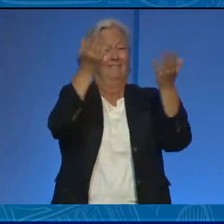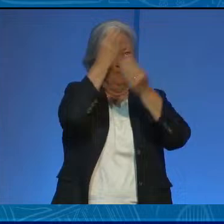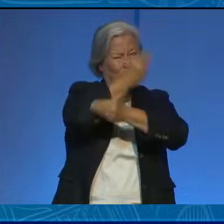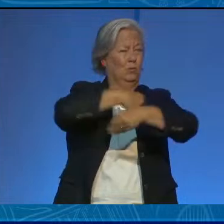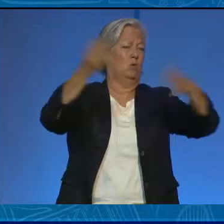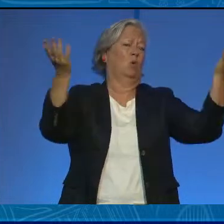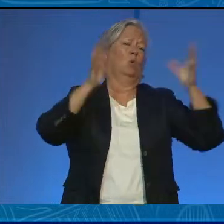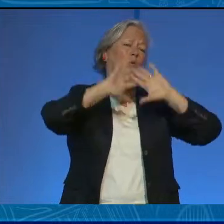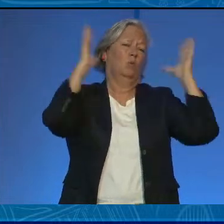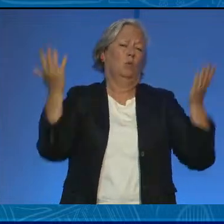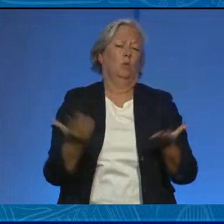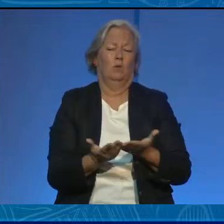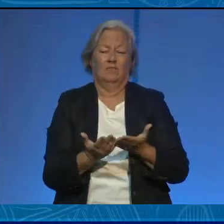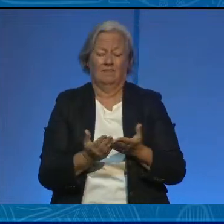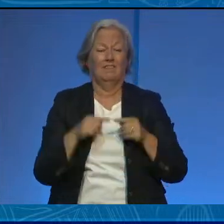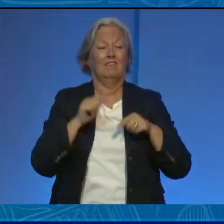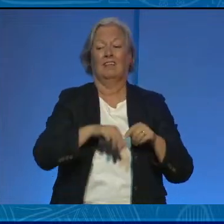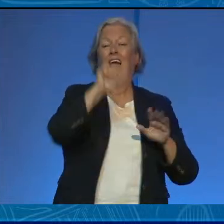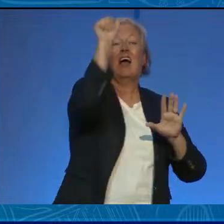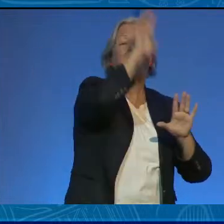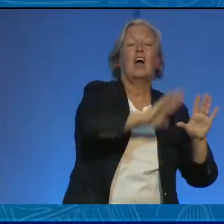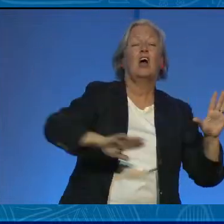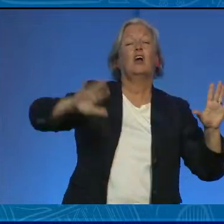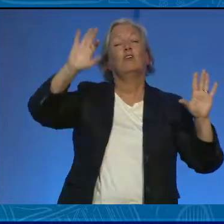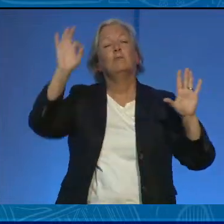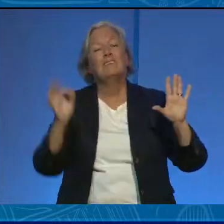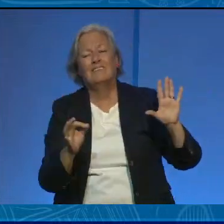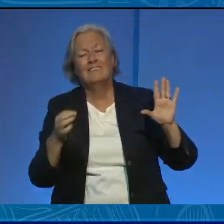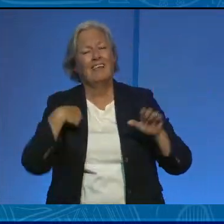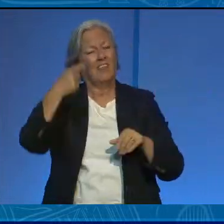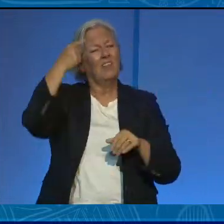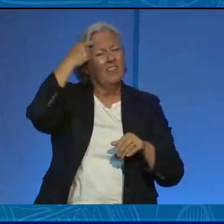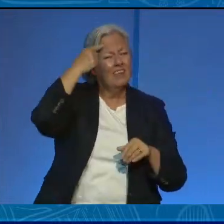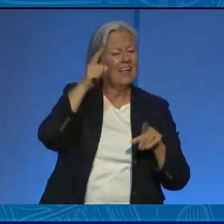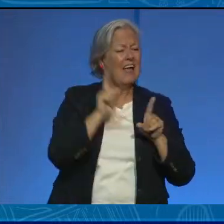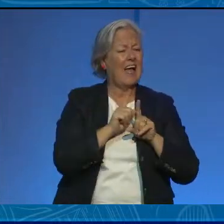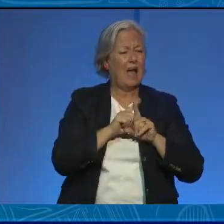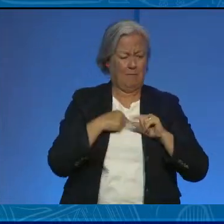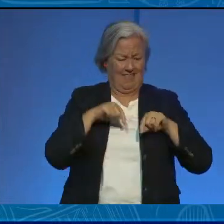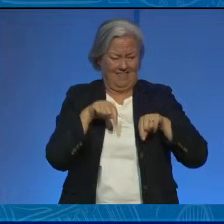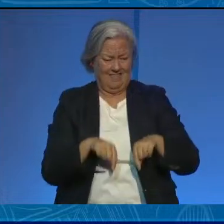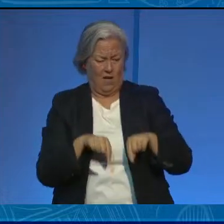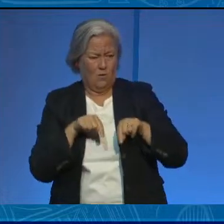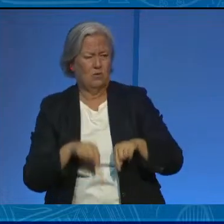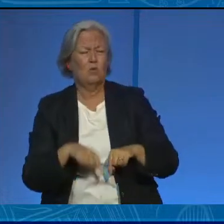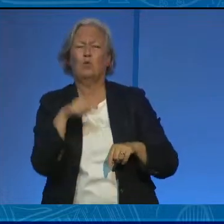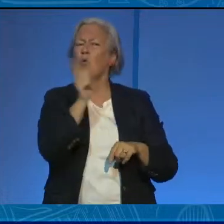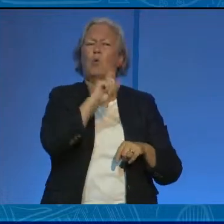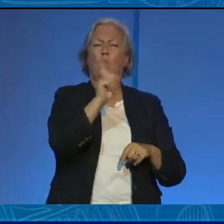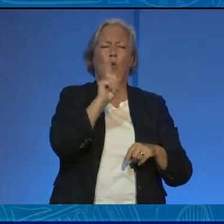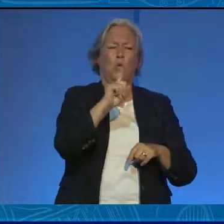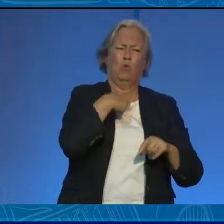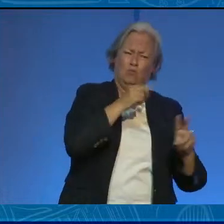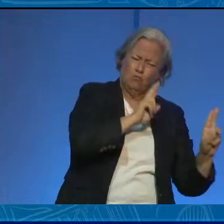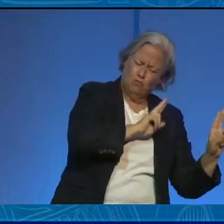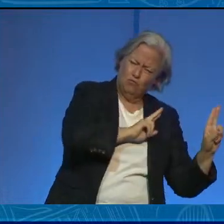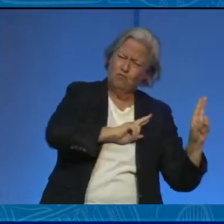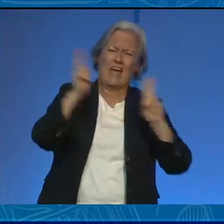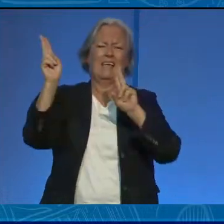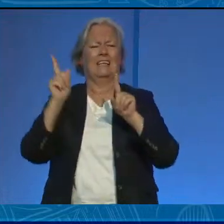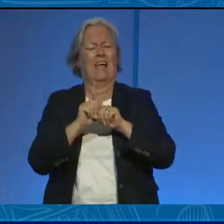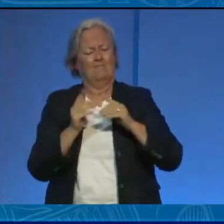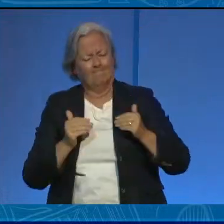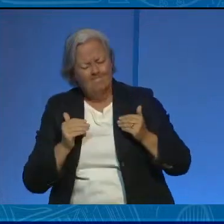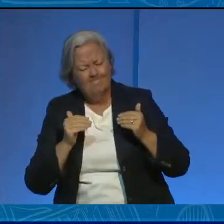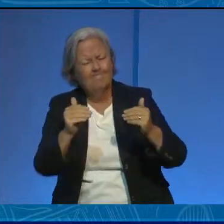The Asia-Pacific is not only prepared to overcome the trials of tomorrow, we are also ready to lead in